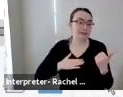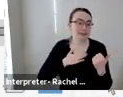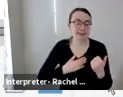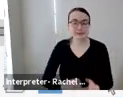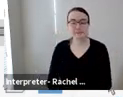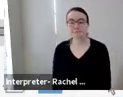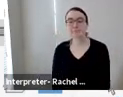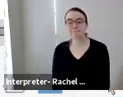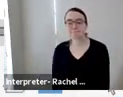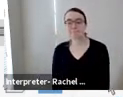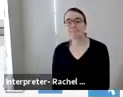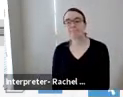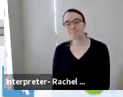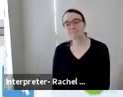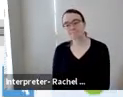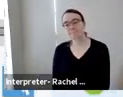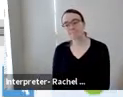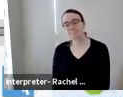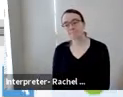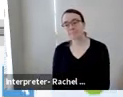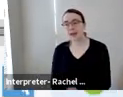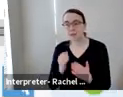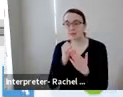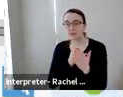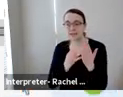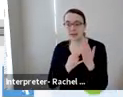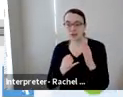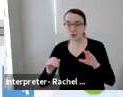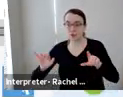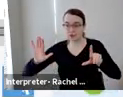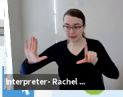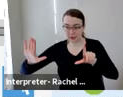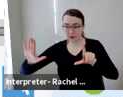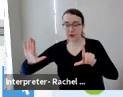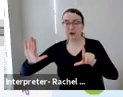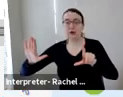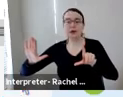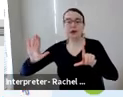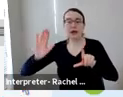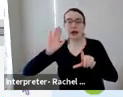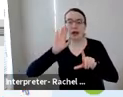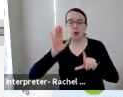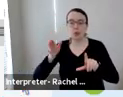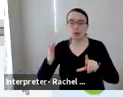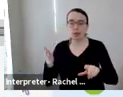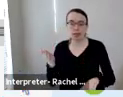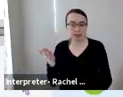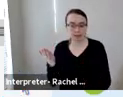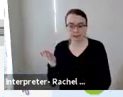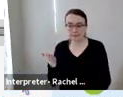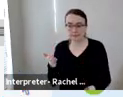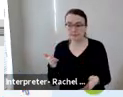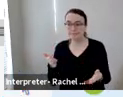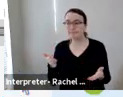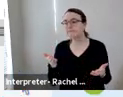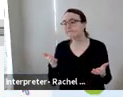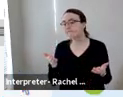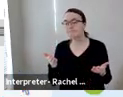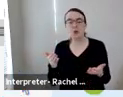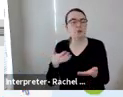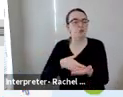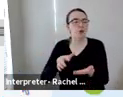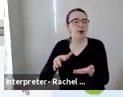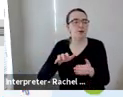this. Right. So I'm going to sketch over here, and I'm going to give myself some rough layout here.